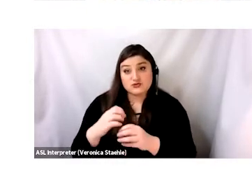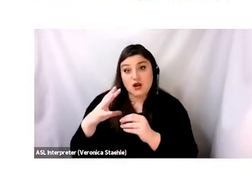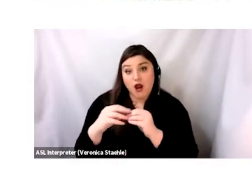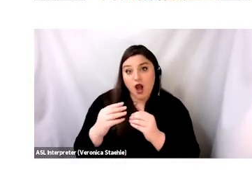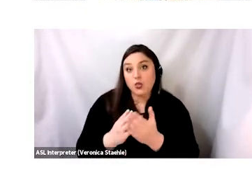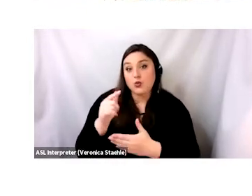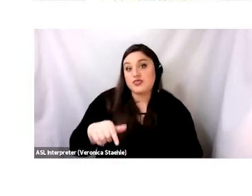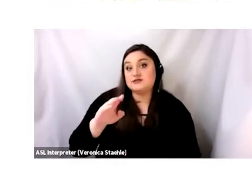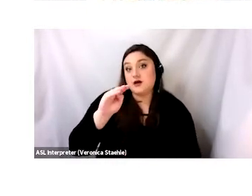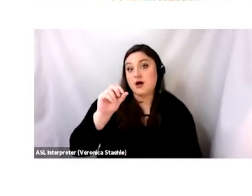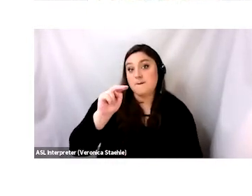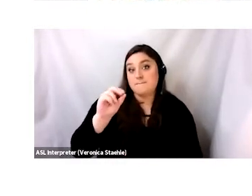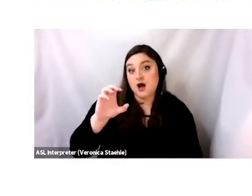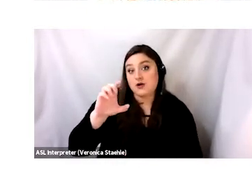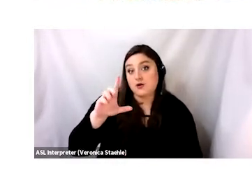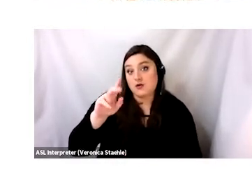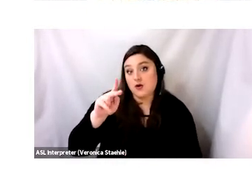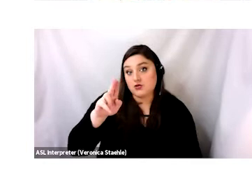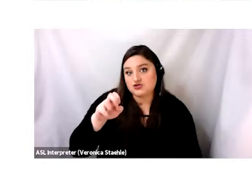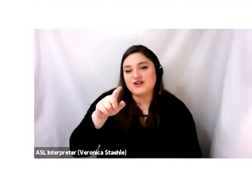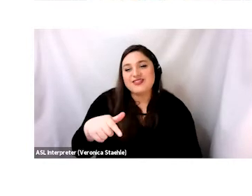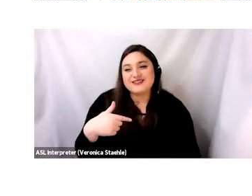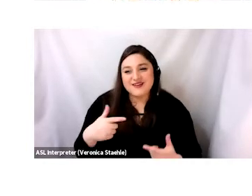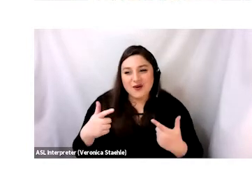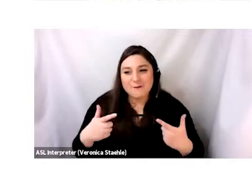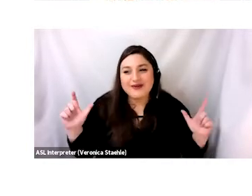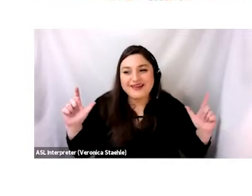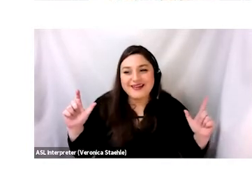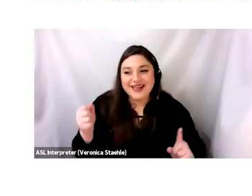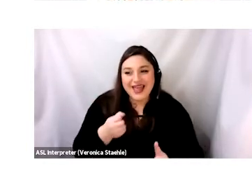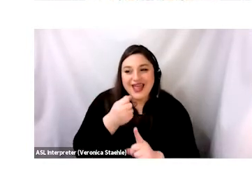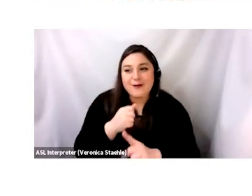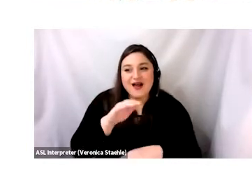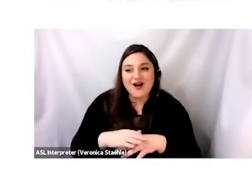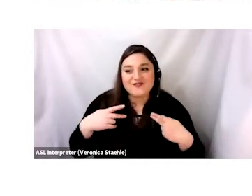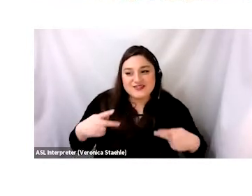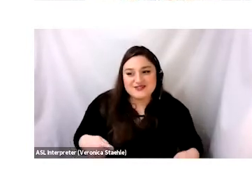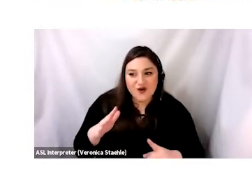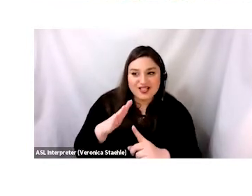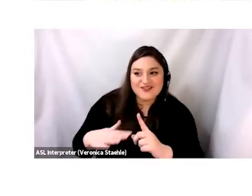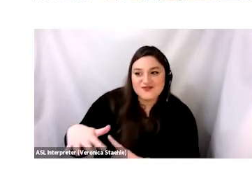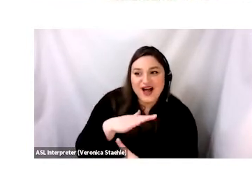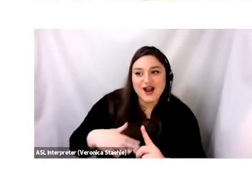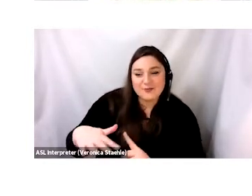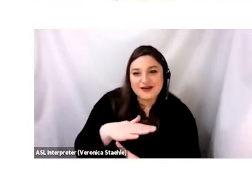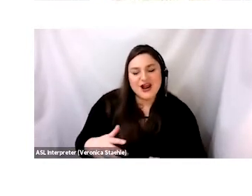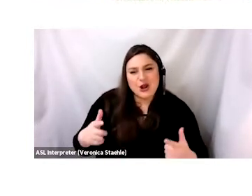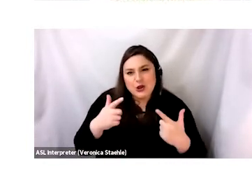monoculture was the impact on the physical environment, and alongside the impact on Black,